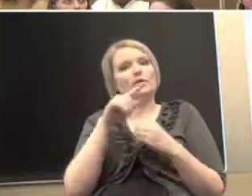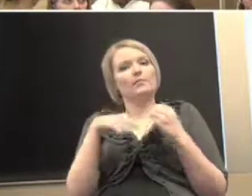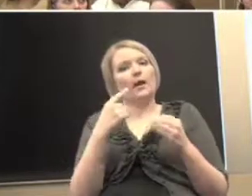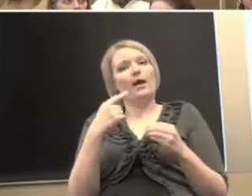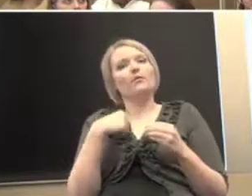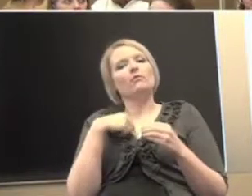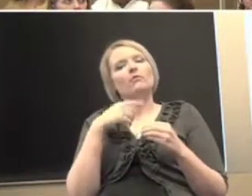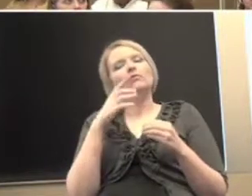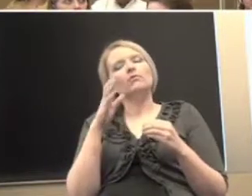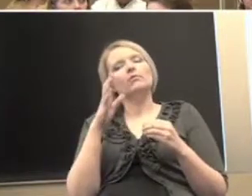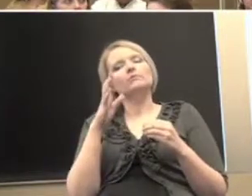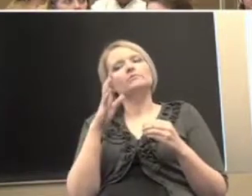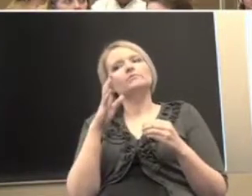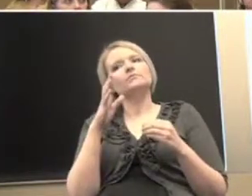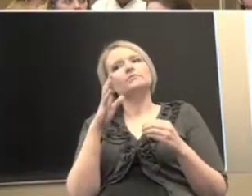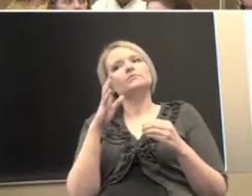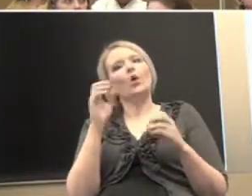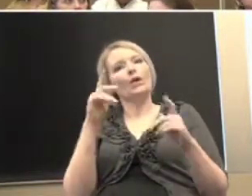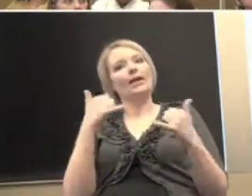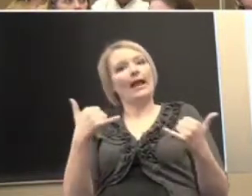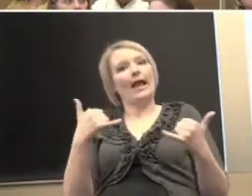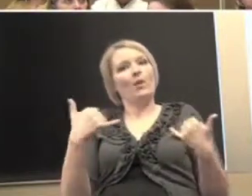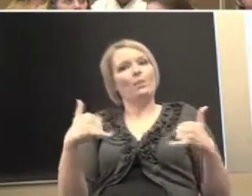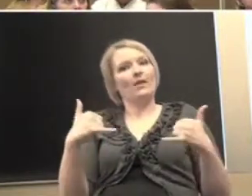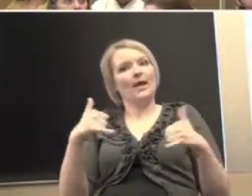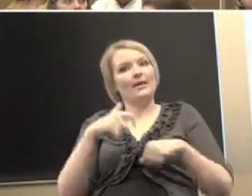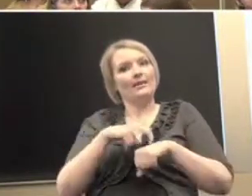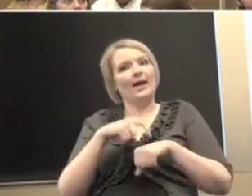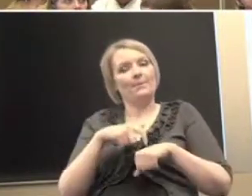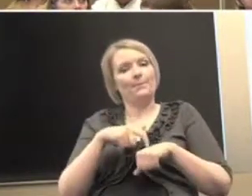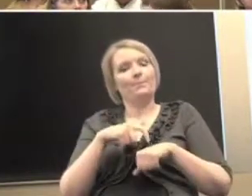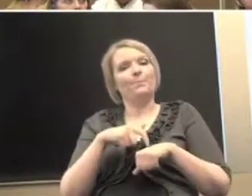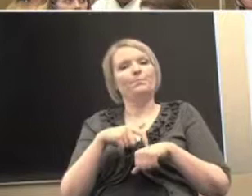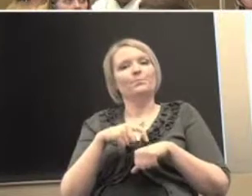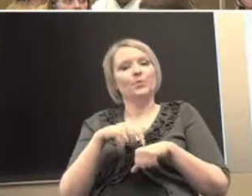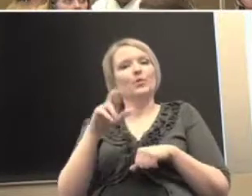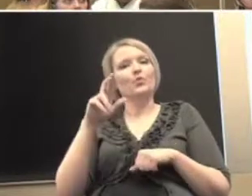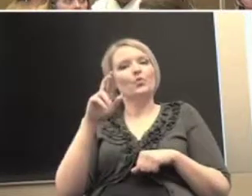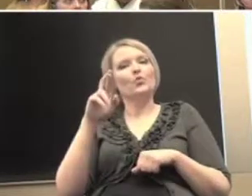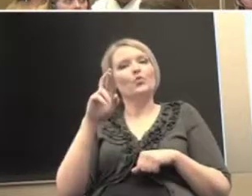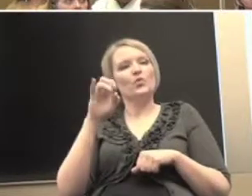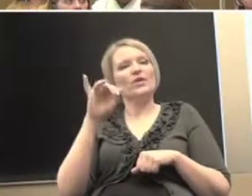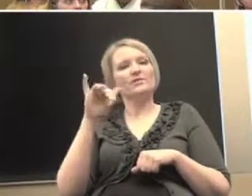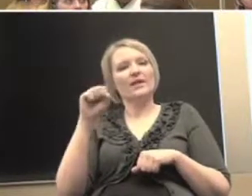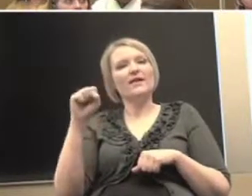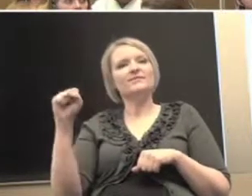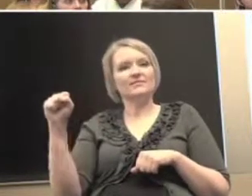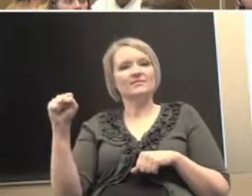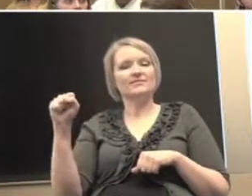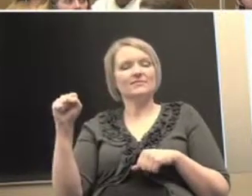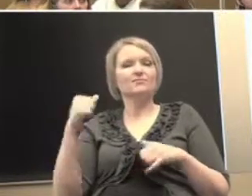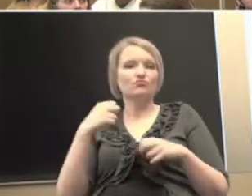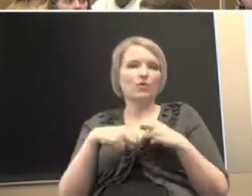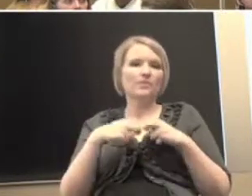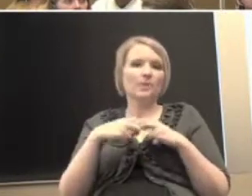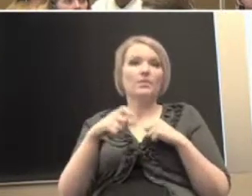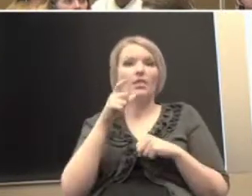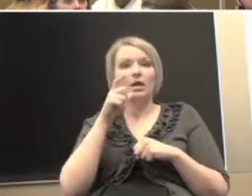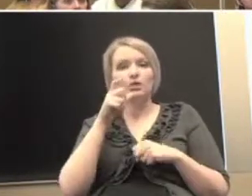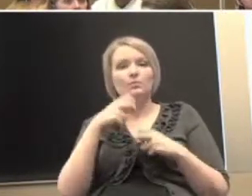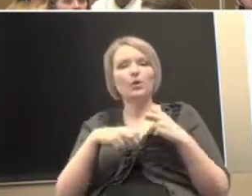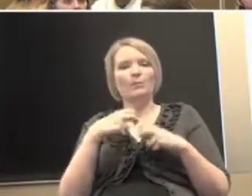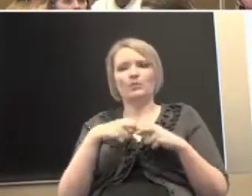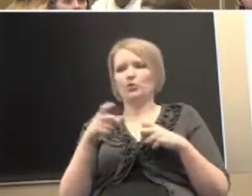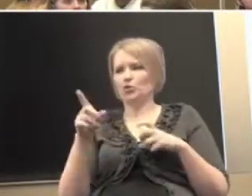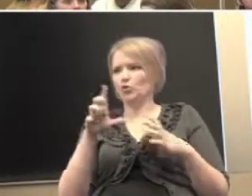right, I'm going to go to an unstructured, it's recess. Recess is a problem. I'm going to lunch. Lunch is a problem. Does anybody do